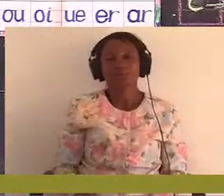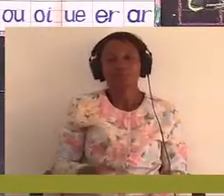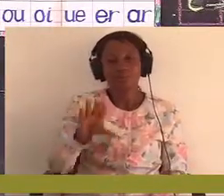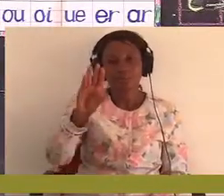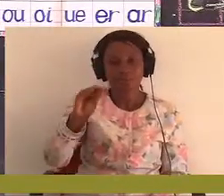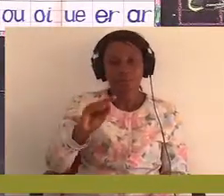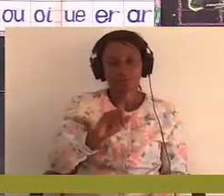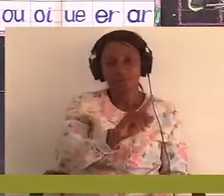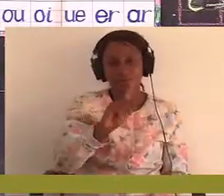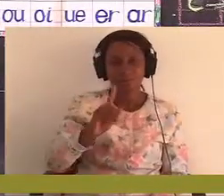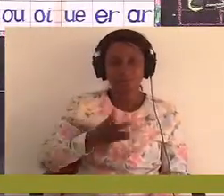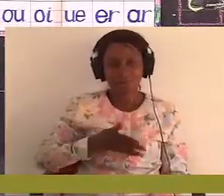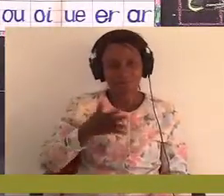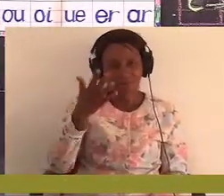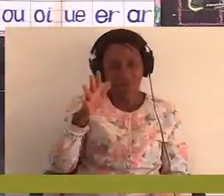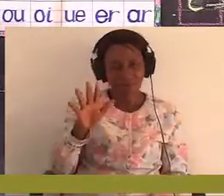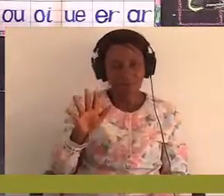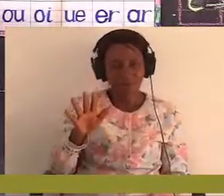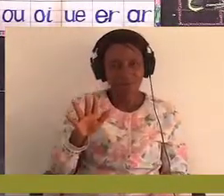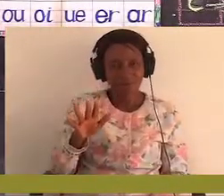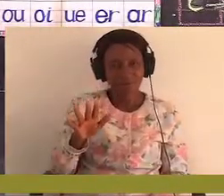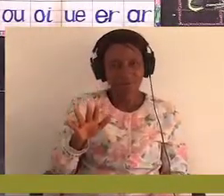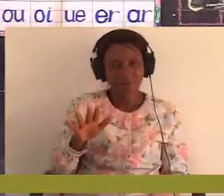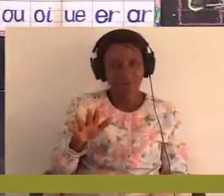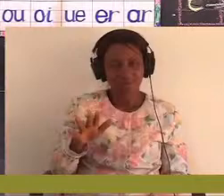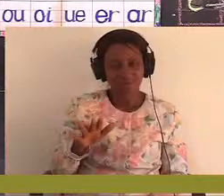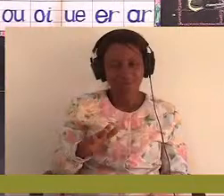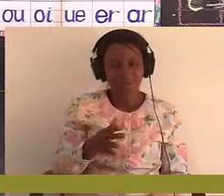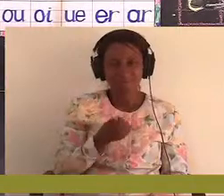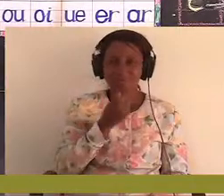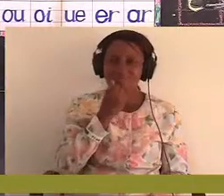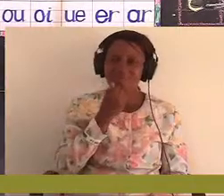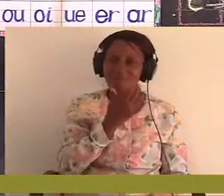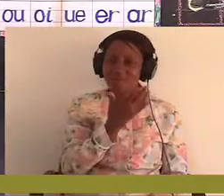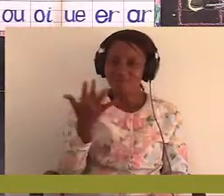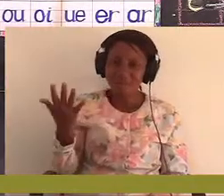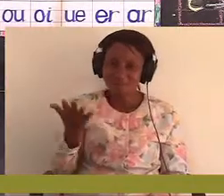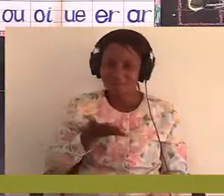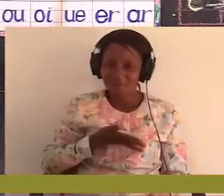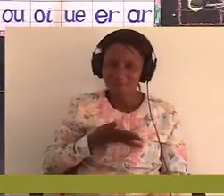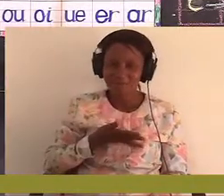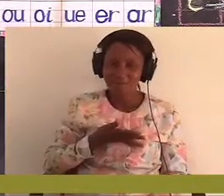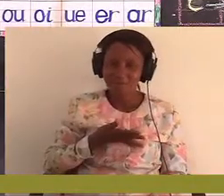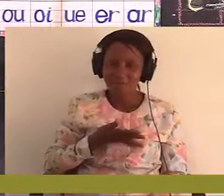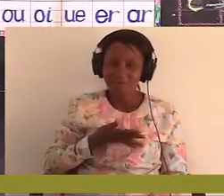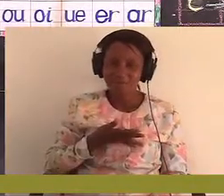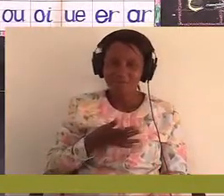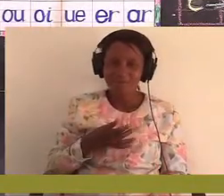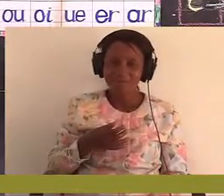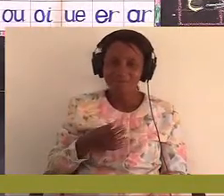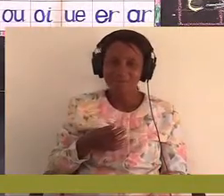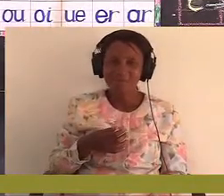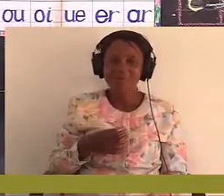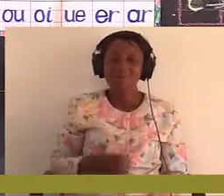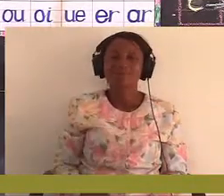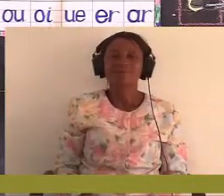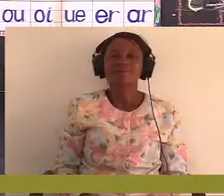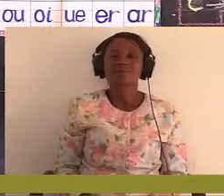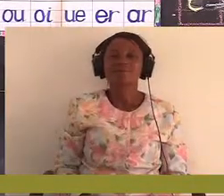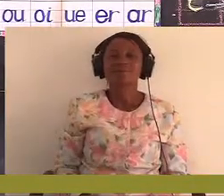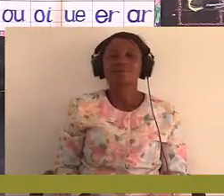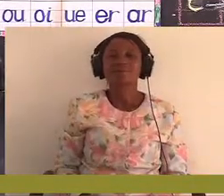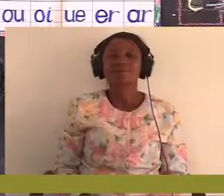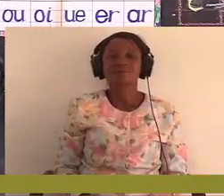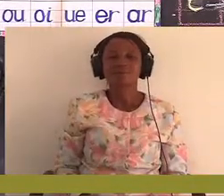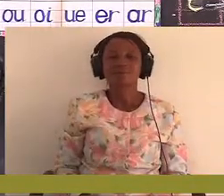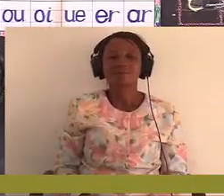10? No, we don't have 10. We have 1, 2, 3, 4, 5,